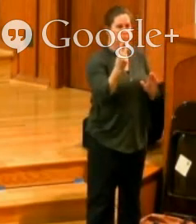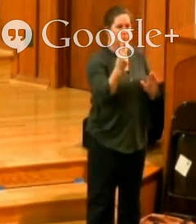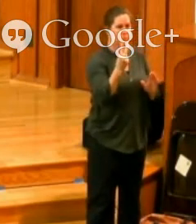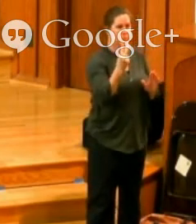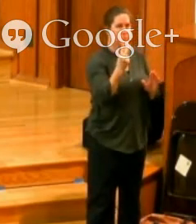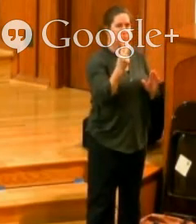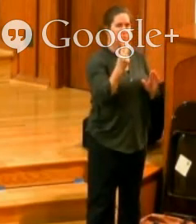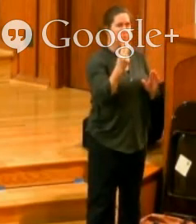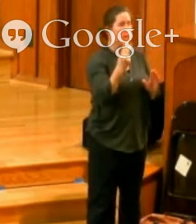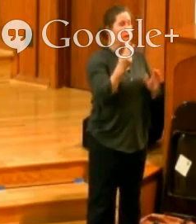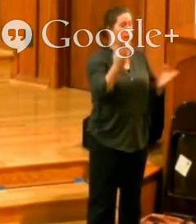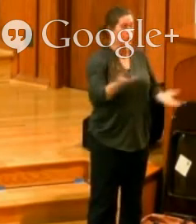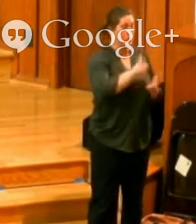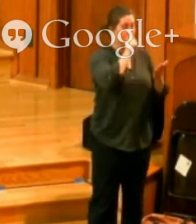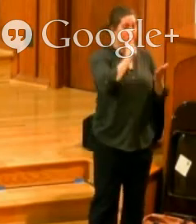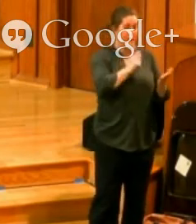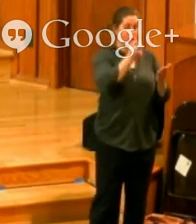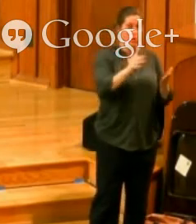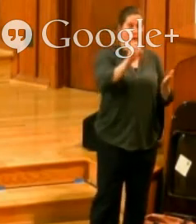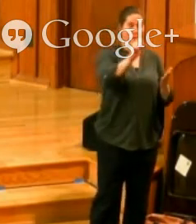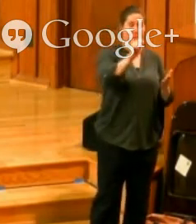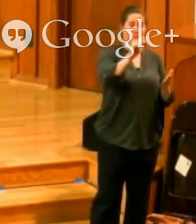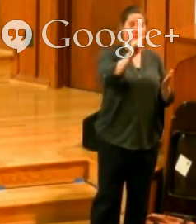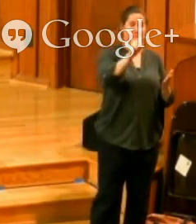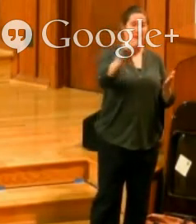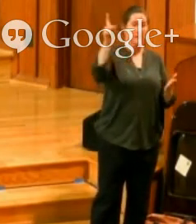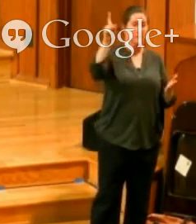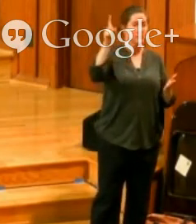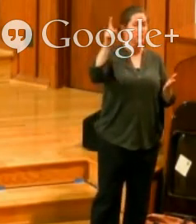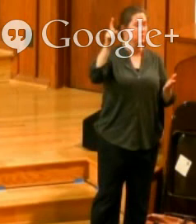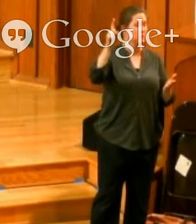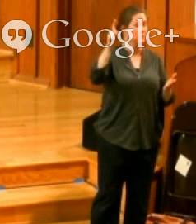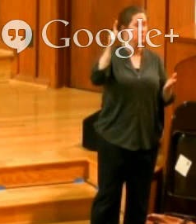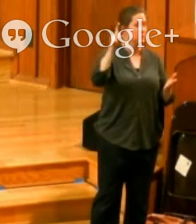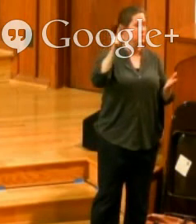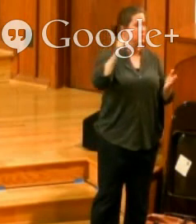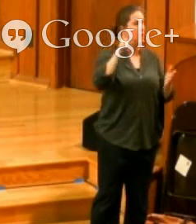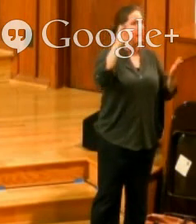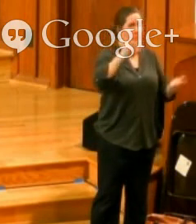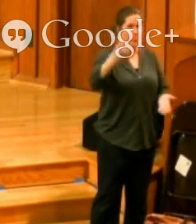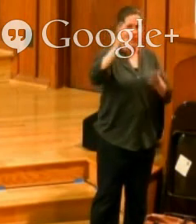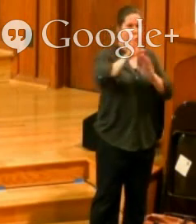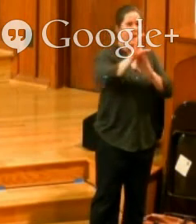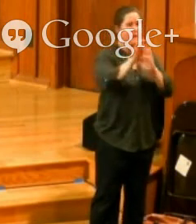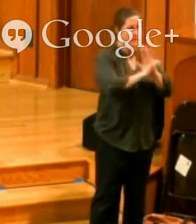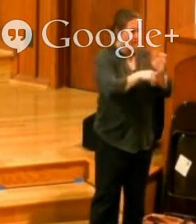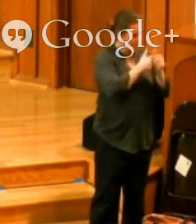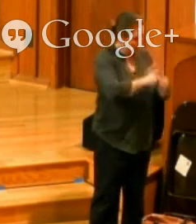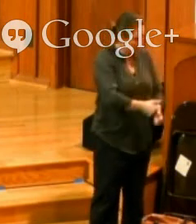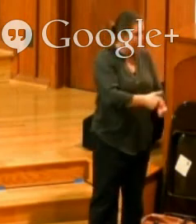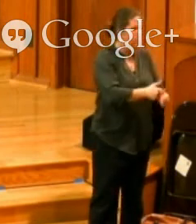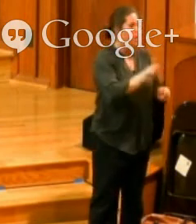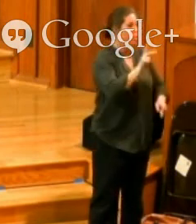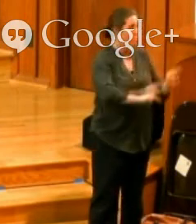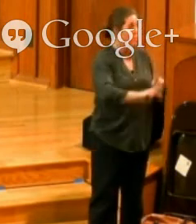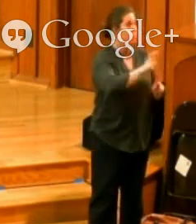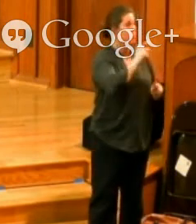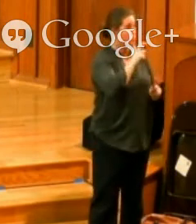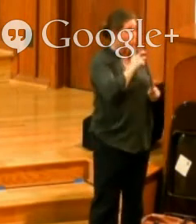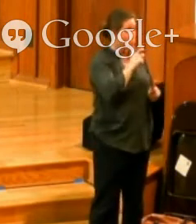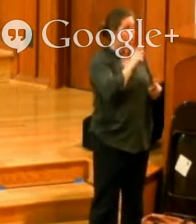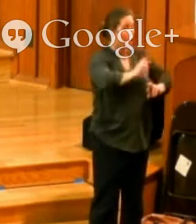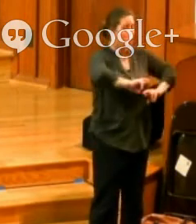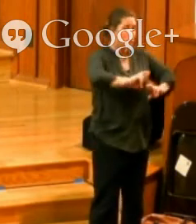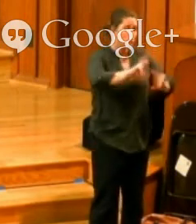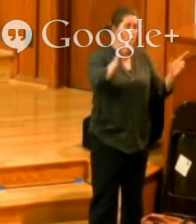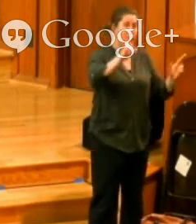the patience of the saints. Here are those who keep the what, friends? Commandments of God and have the faith of Jesus. The people who are going to be ready to meet